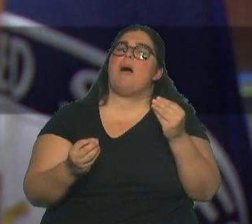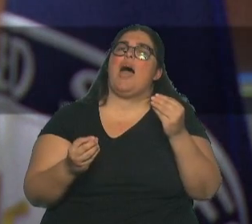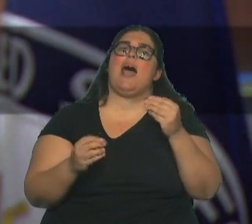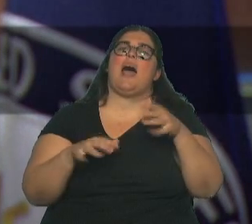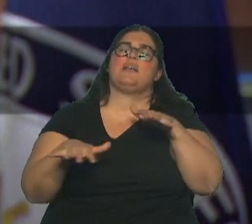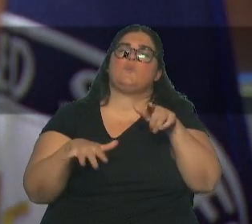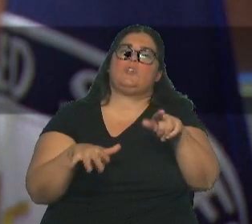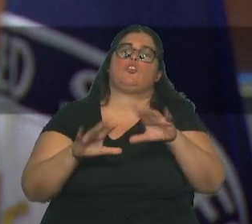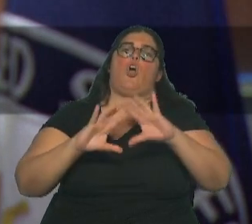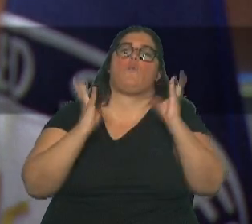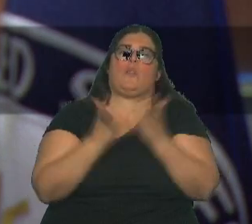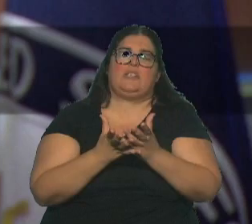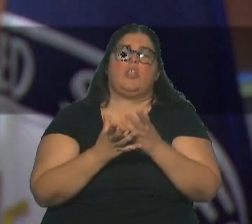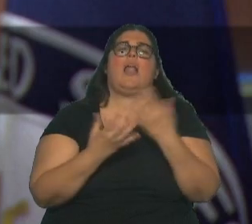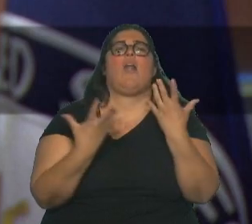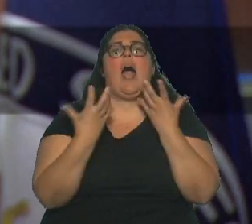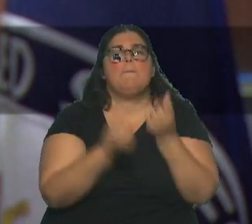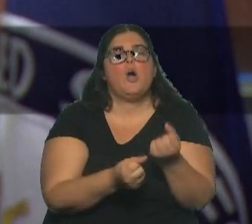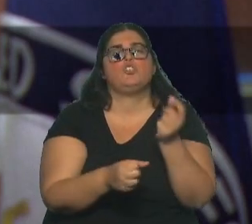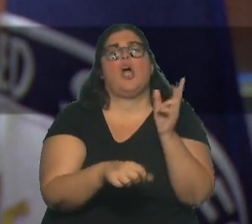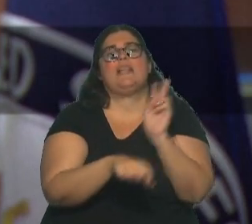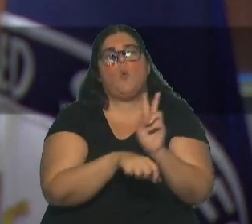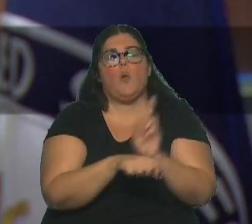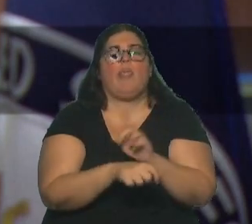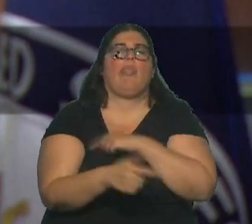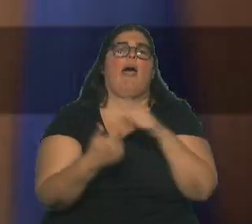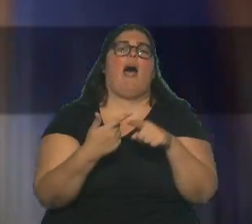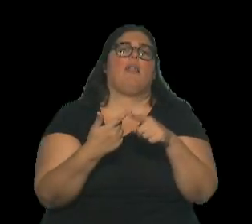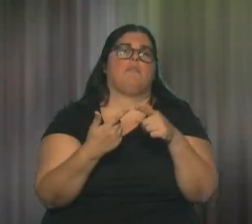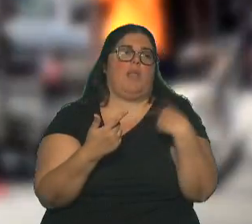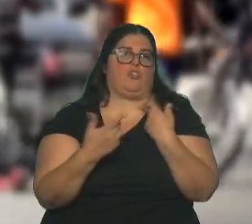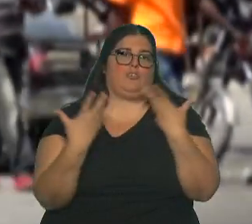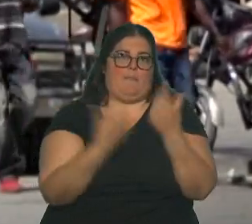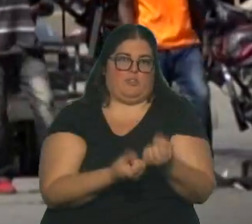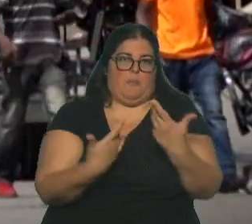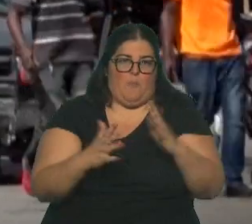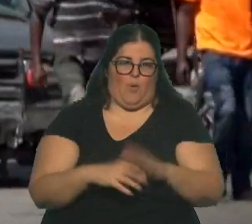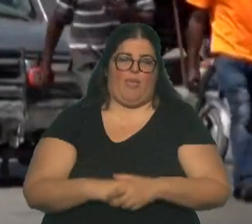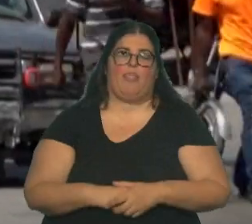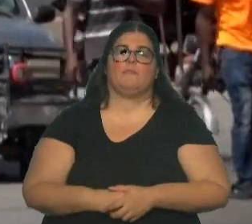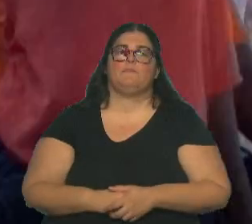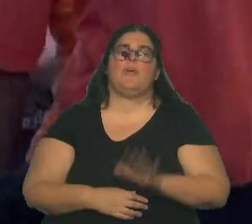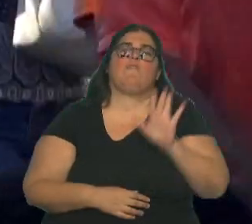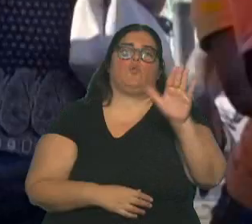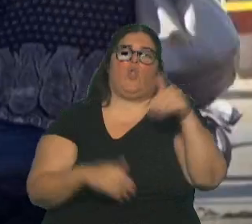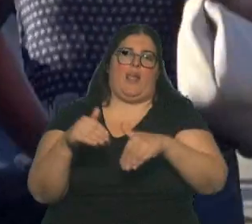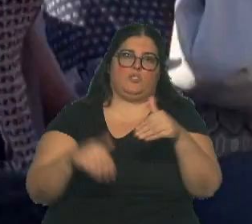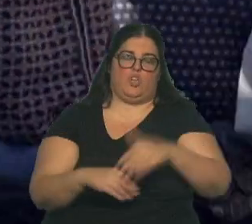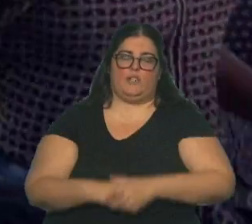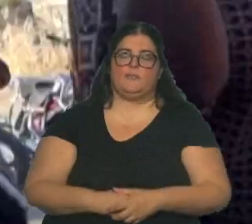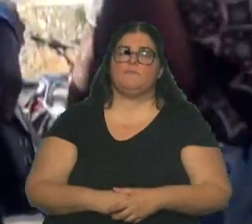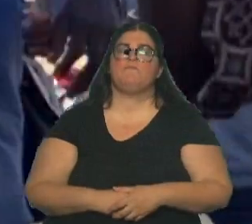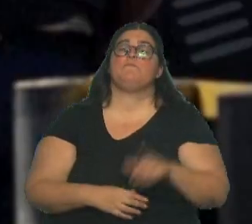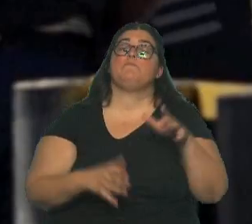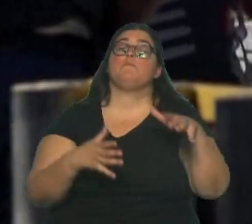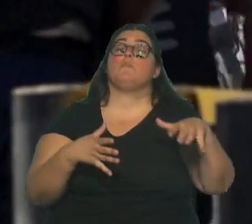security support mission to address the security situation and pave the way for free and fair elections. Ante esta situación, la comunidad del Caribe